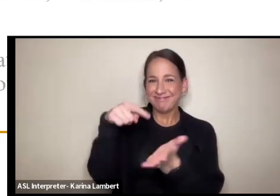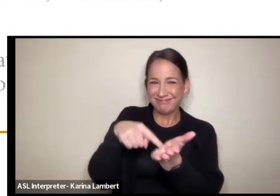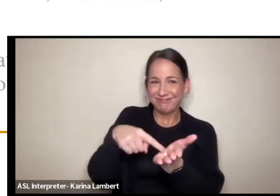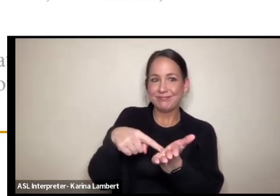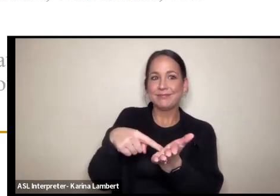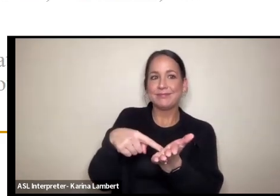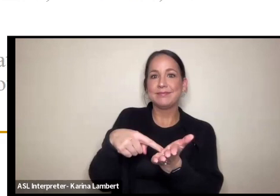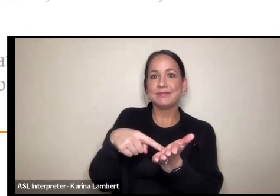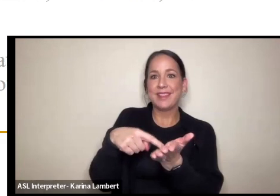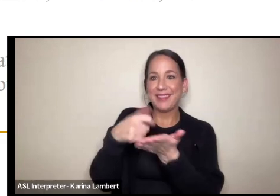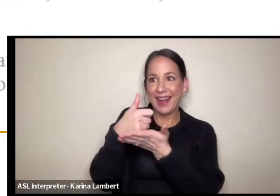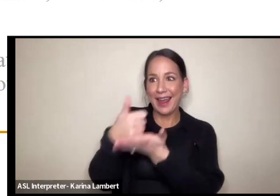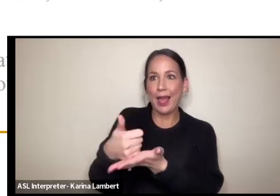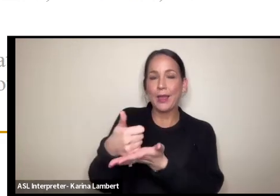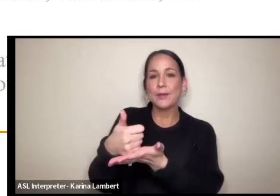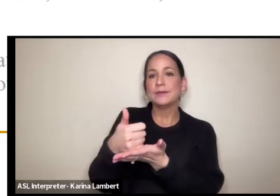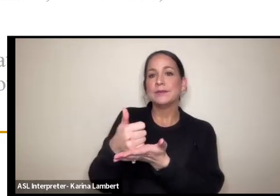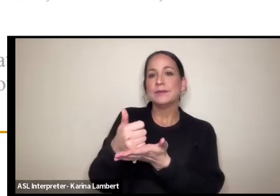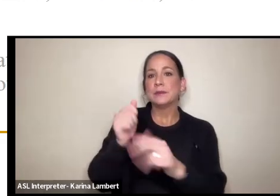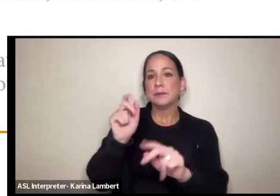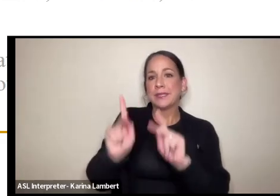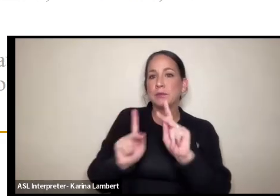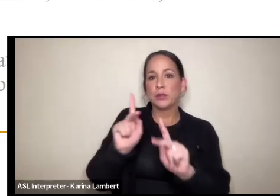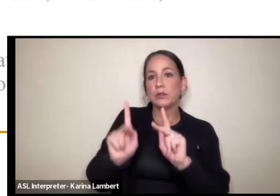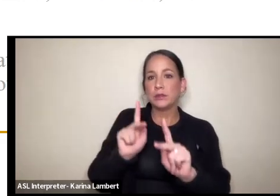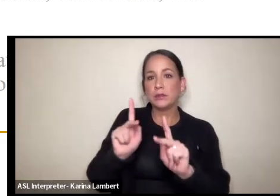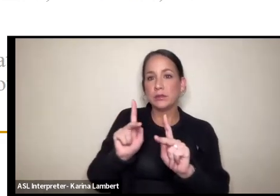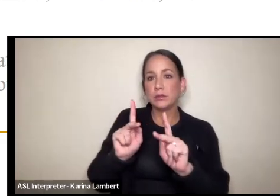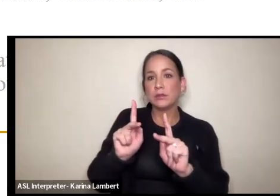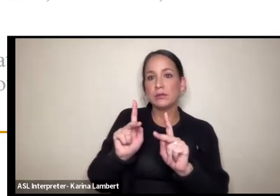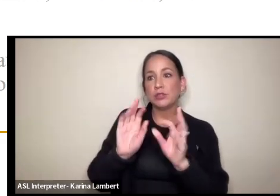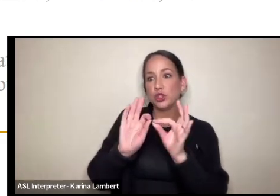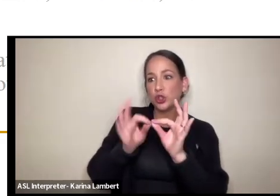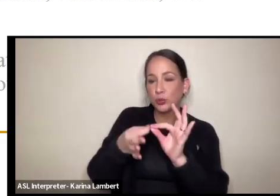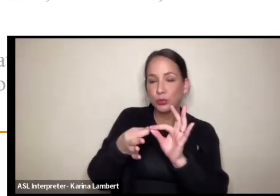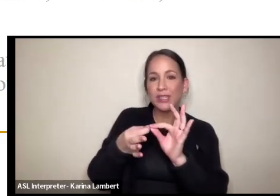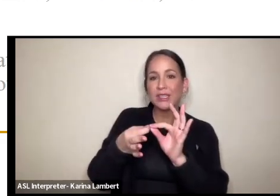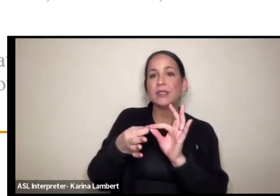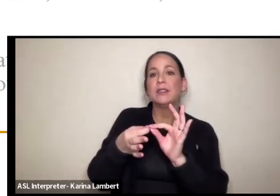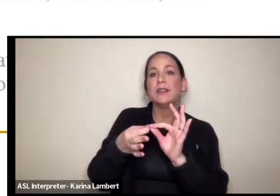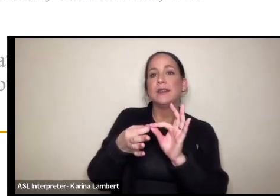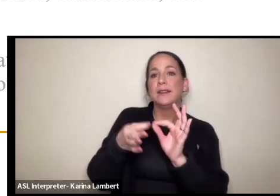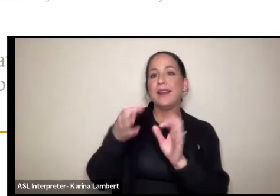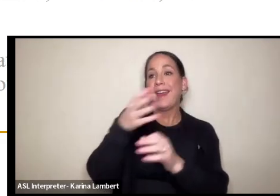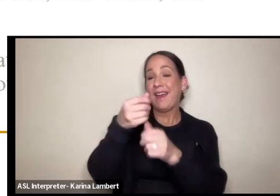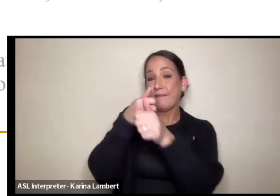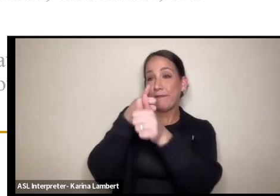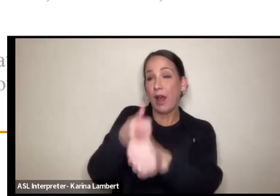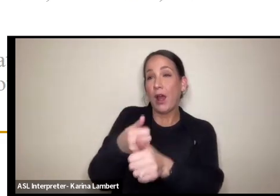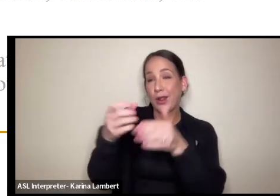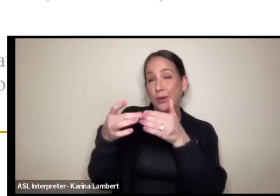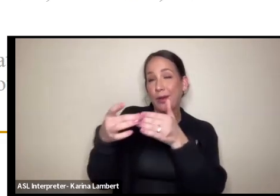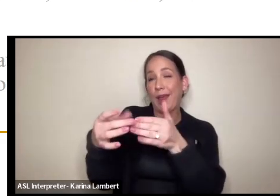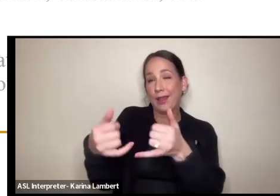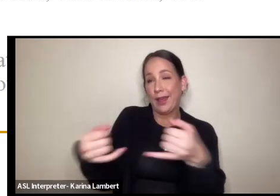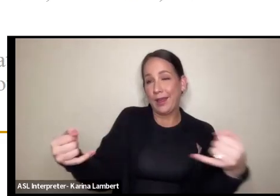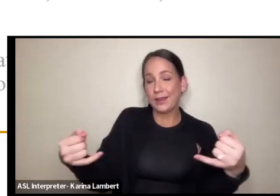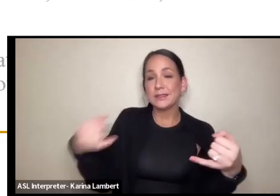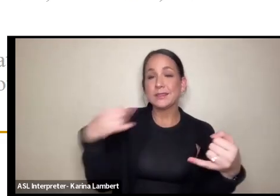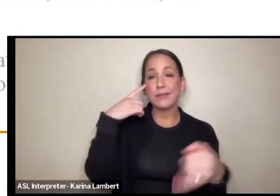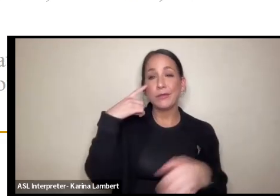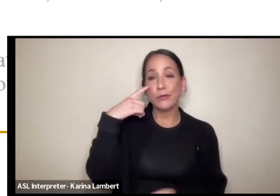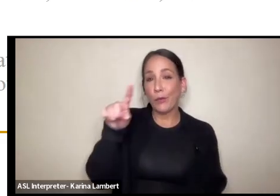that helps their folks interpret and follow the guidelines